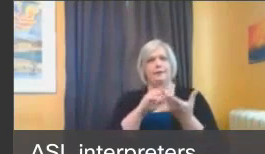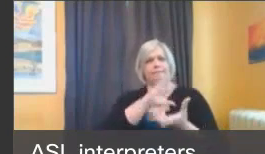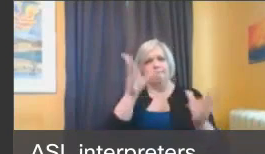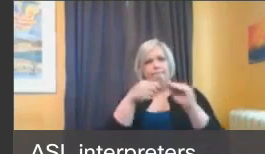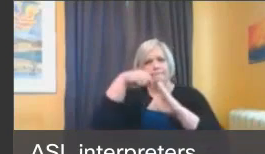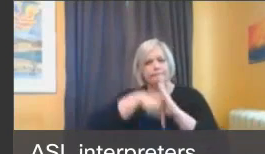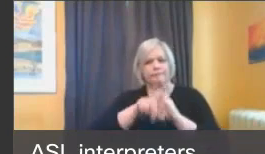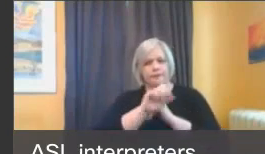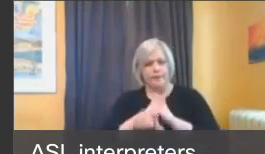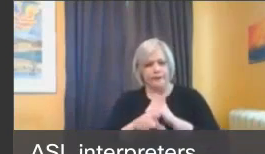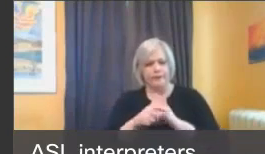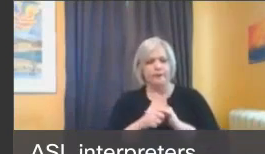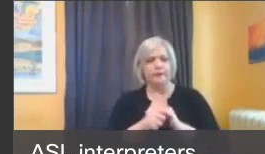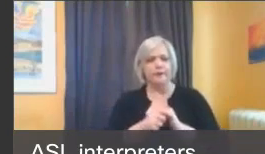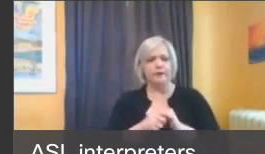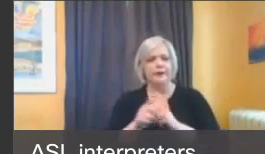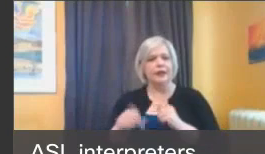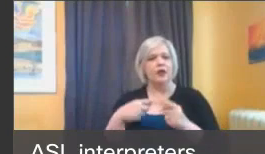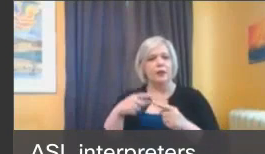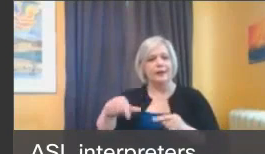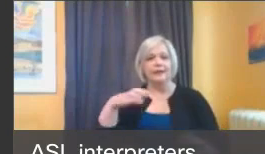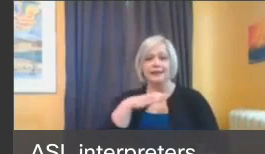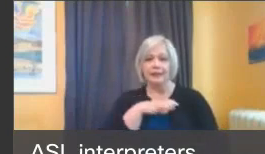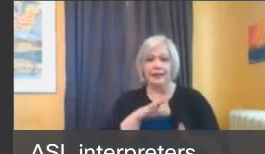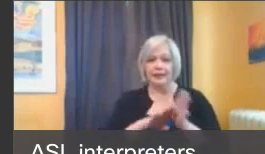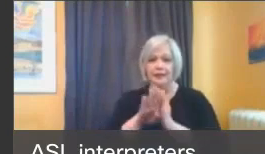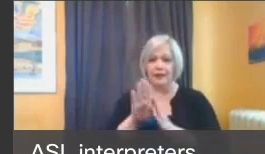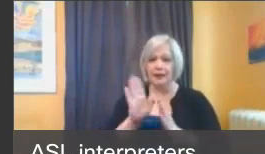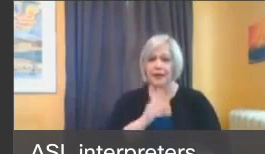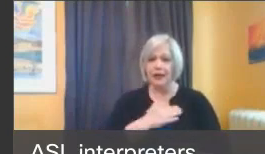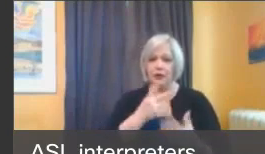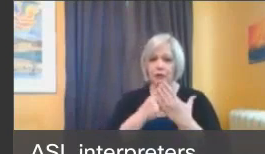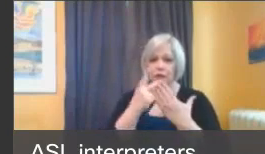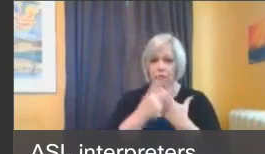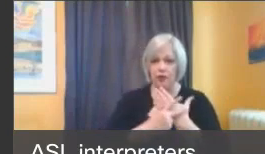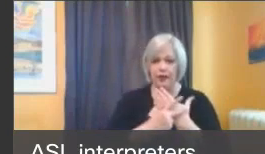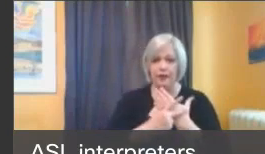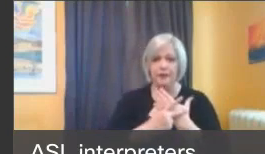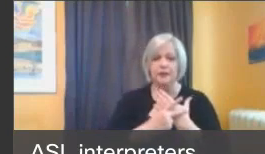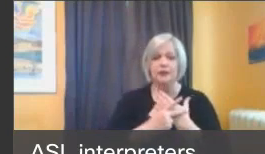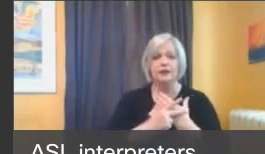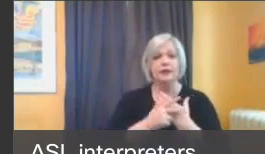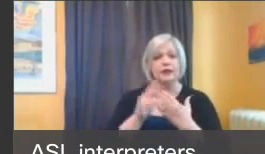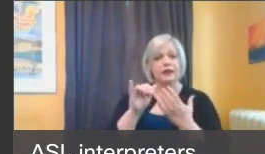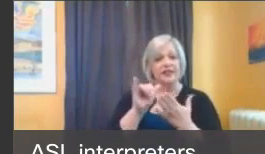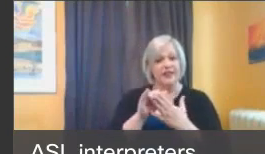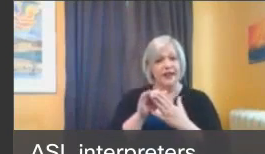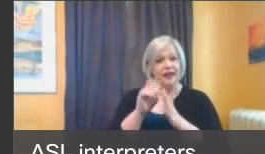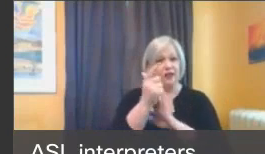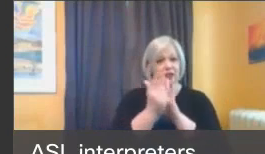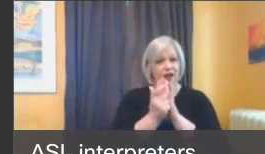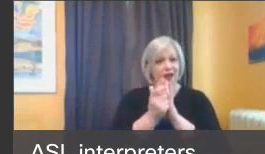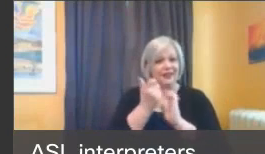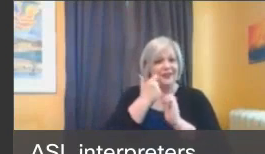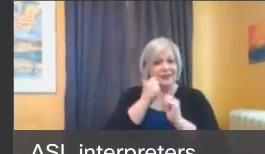When this committee developed our program, that law had recently been passed and we wanted to investigate